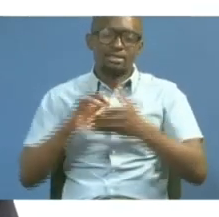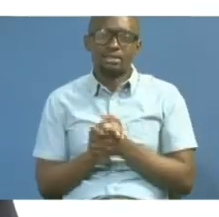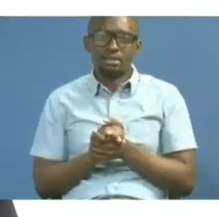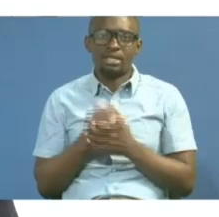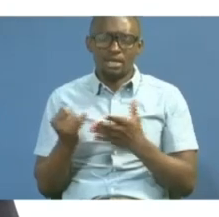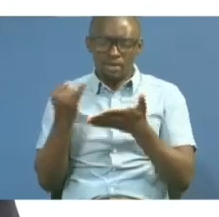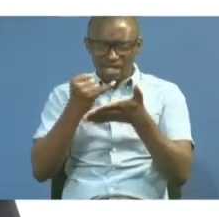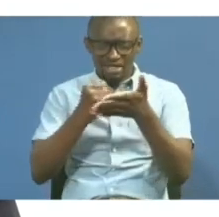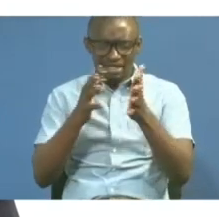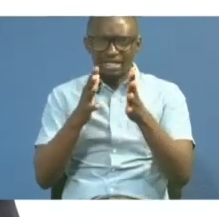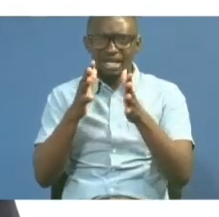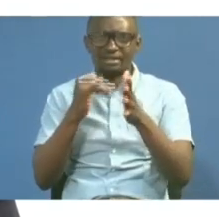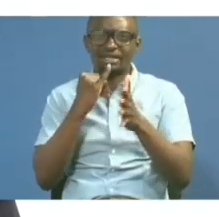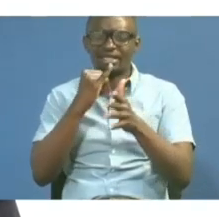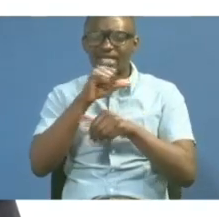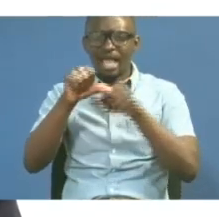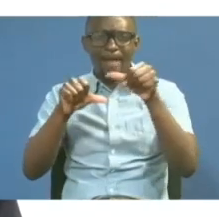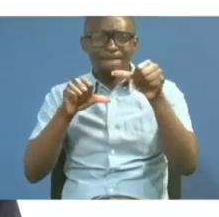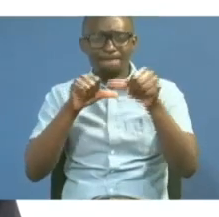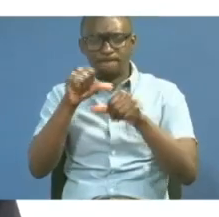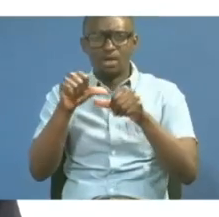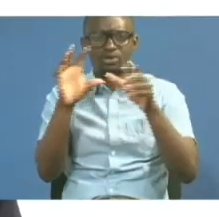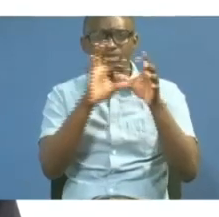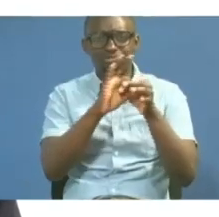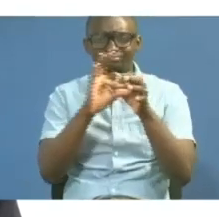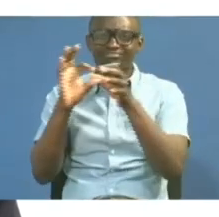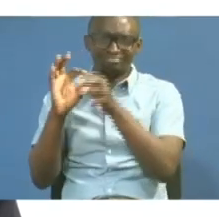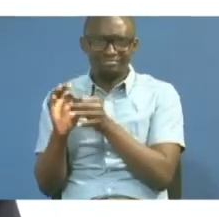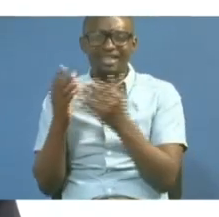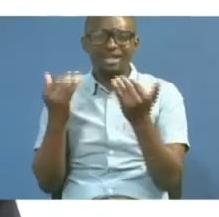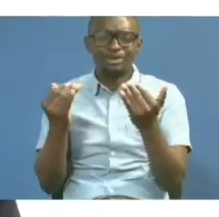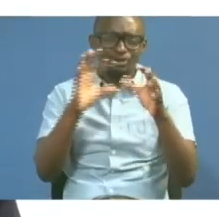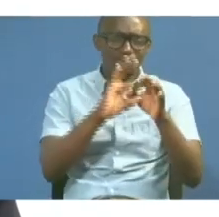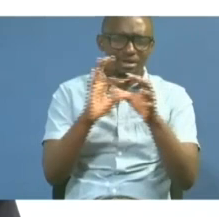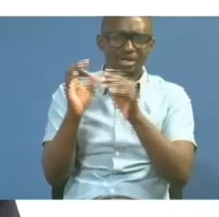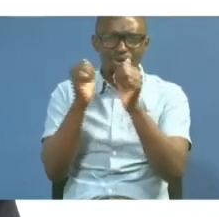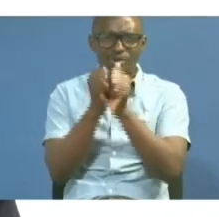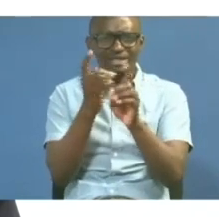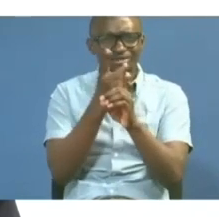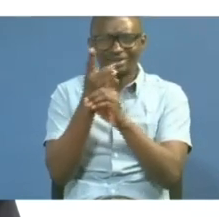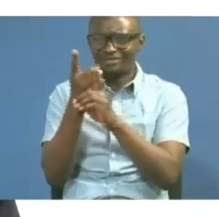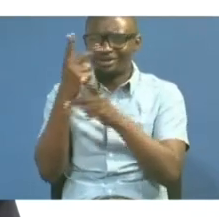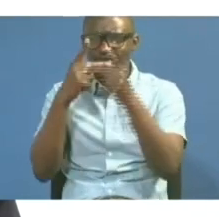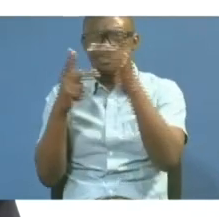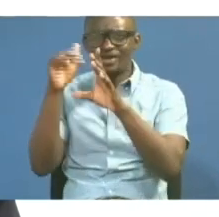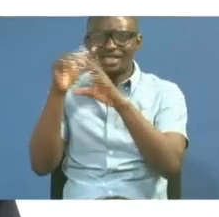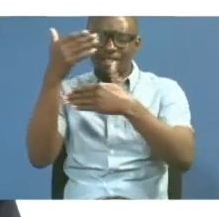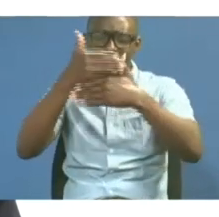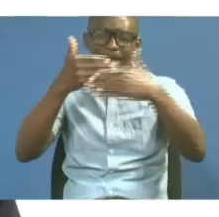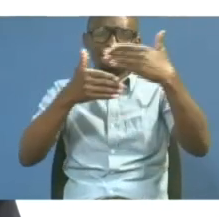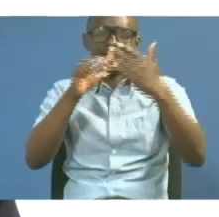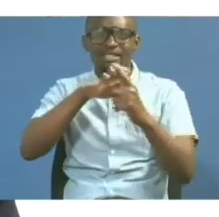get registered. Architecture is about collaboration. An architect collaborates with quite a